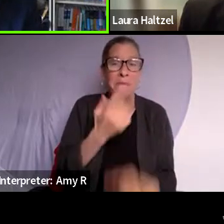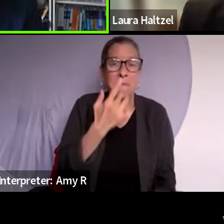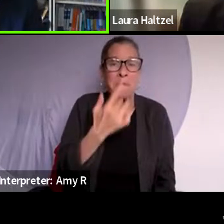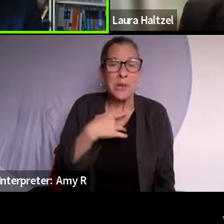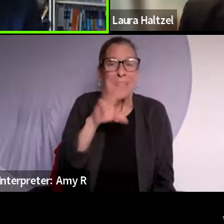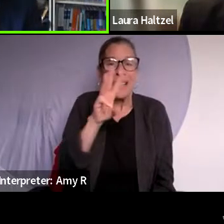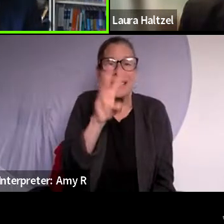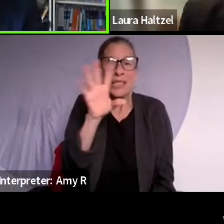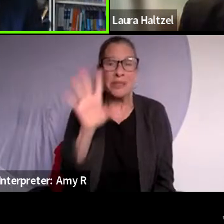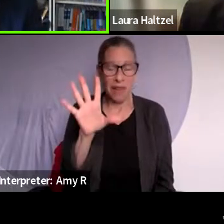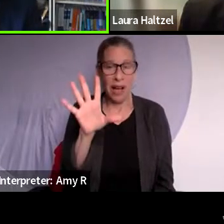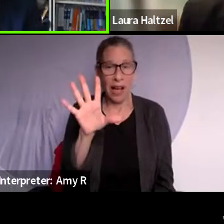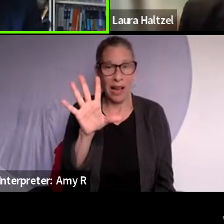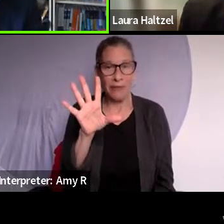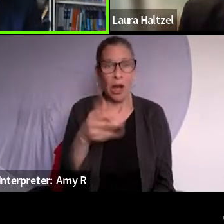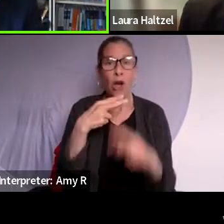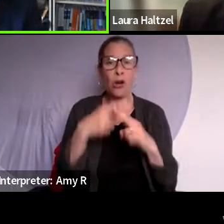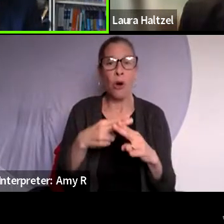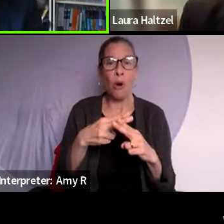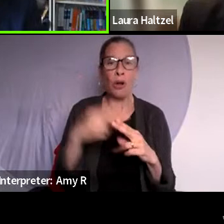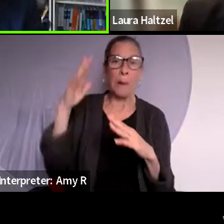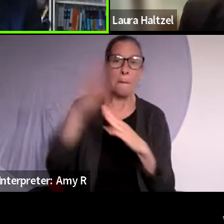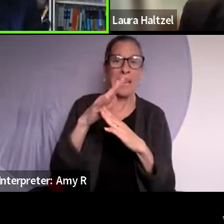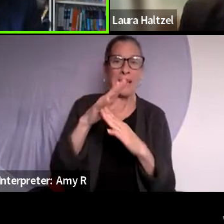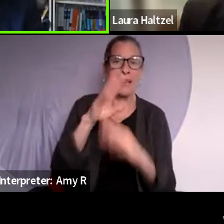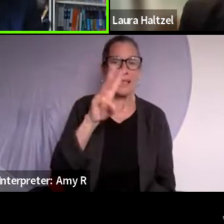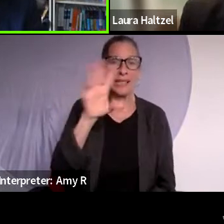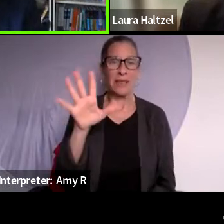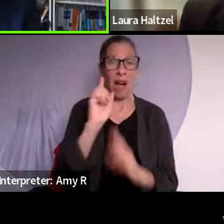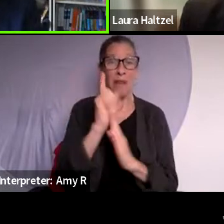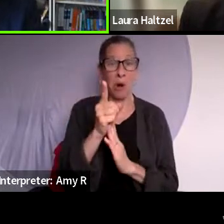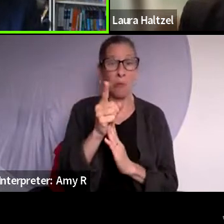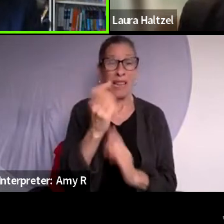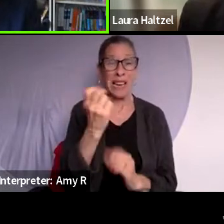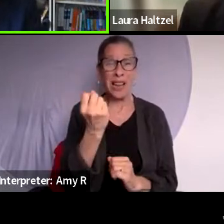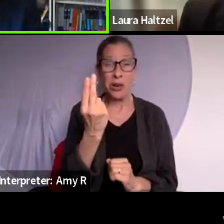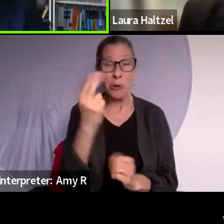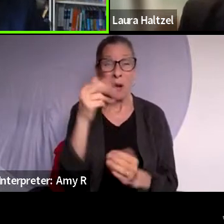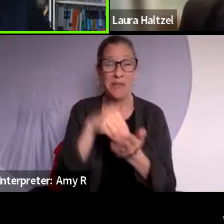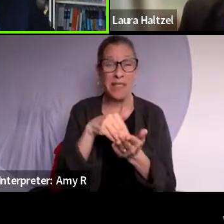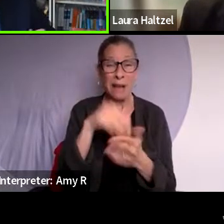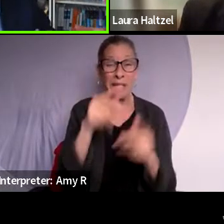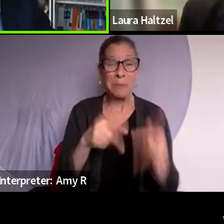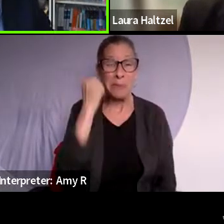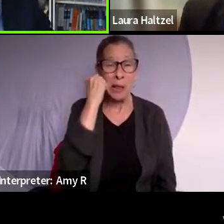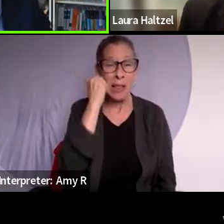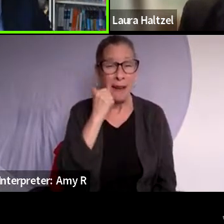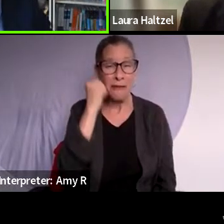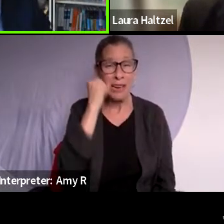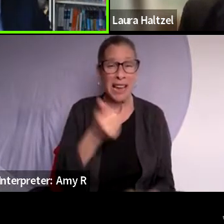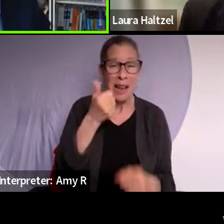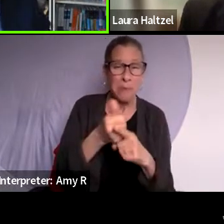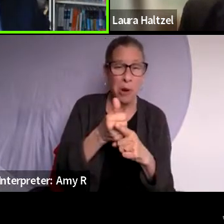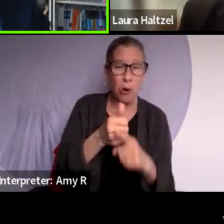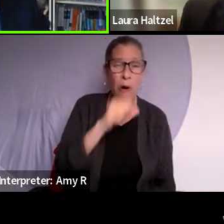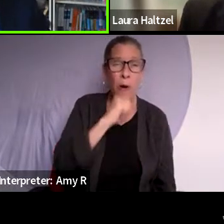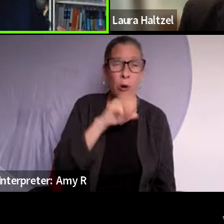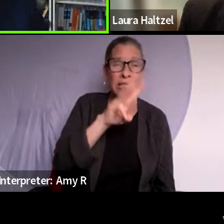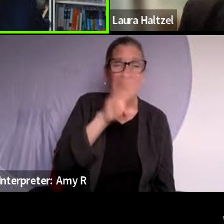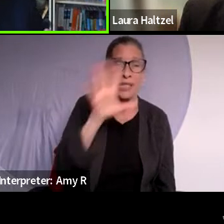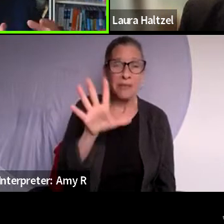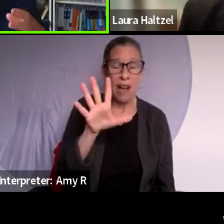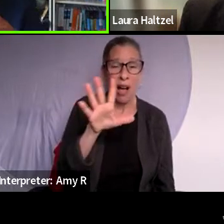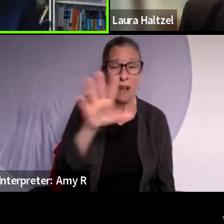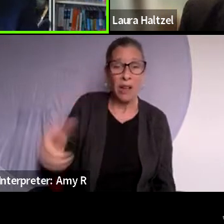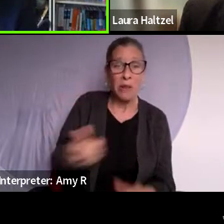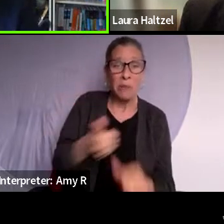2024, we hit what we call our peak 65 moment. 12,000 people a day will turn 65. The number of workers coming up behind them aren't